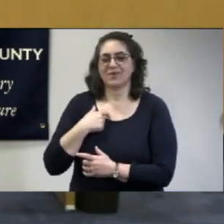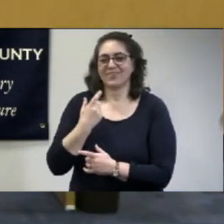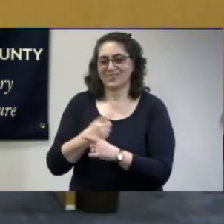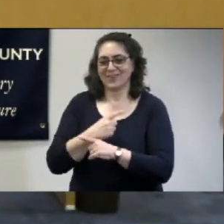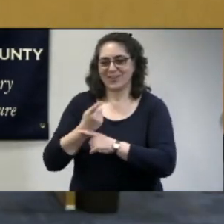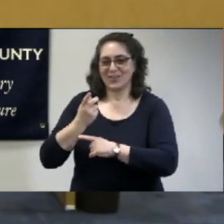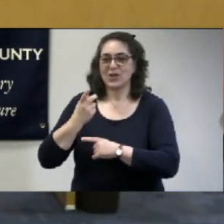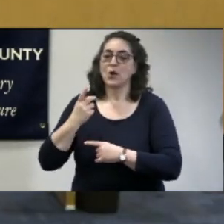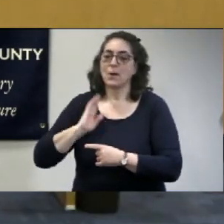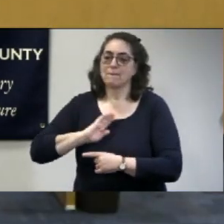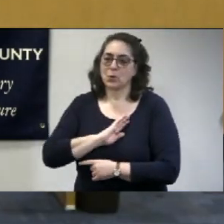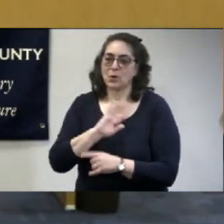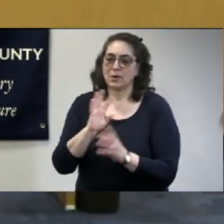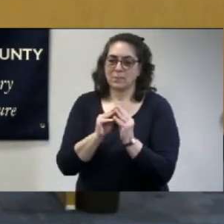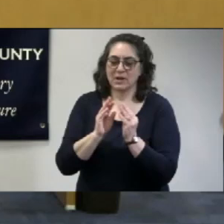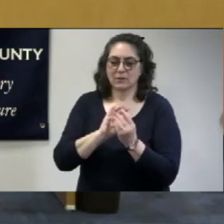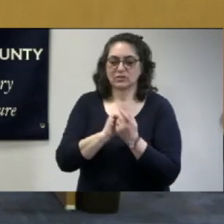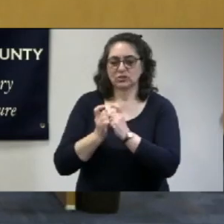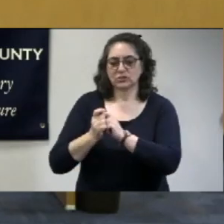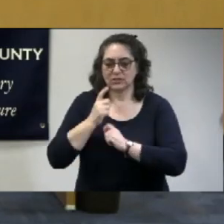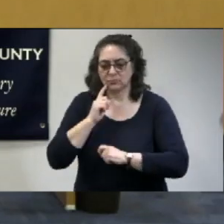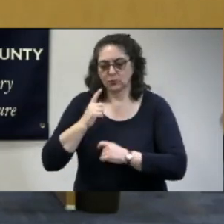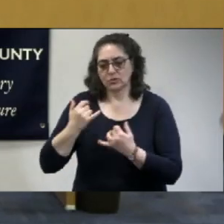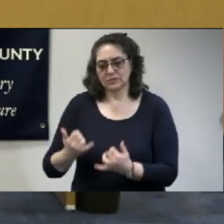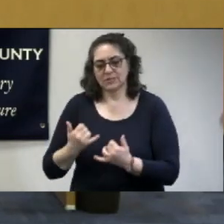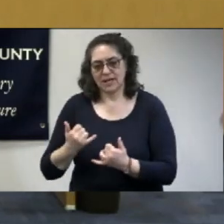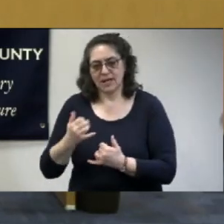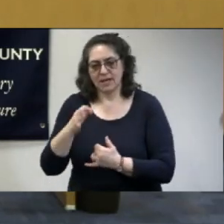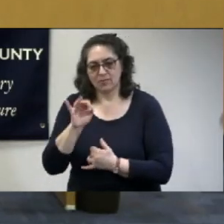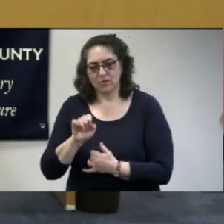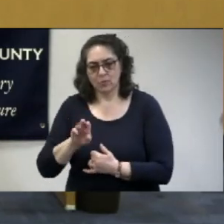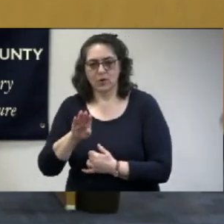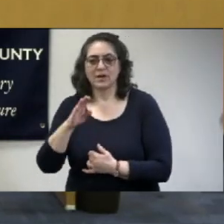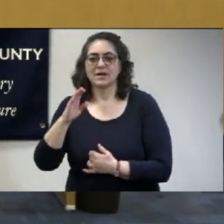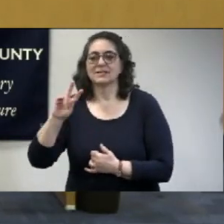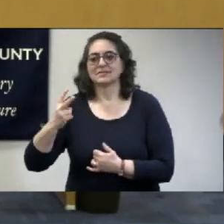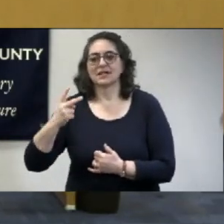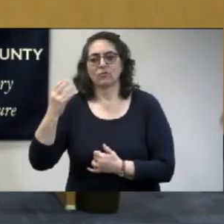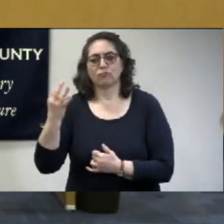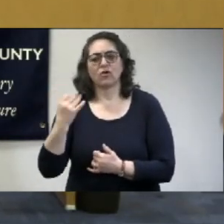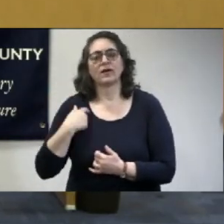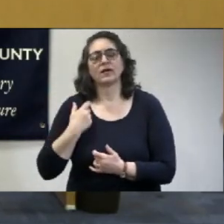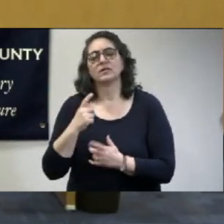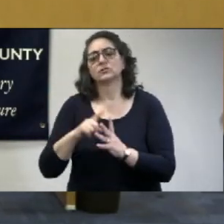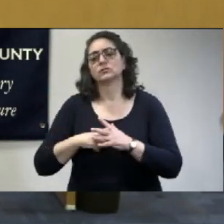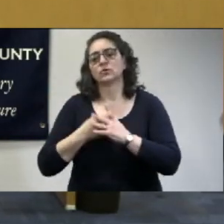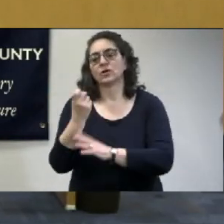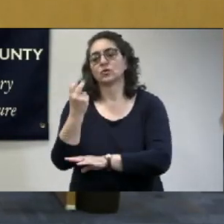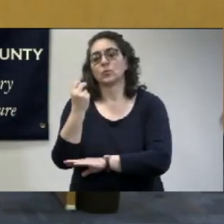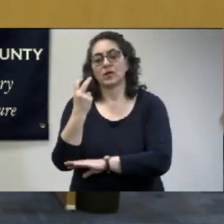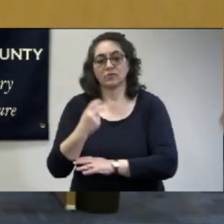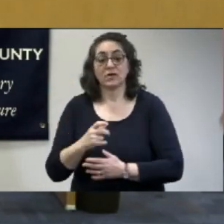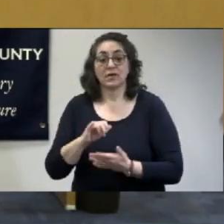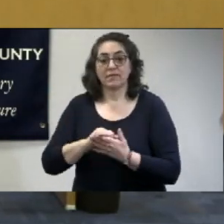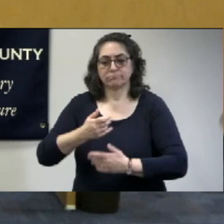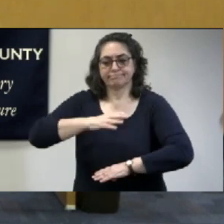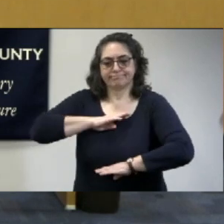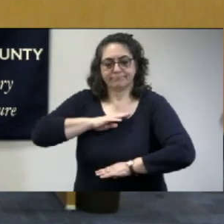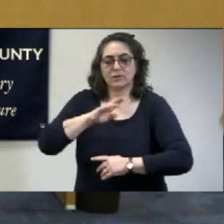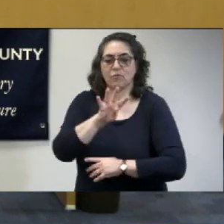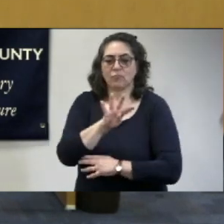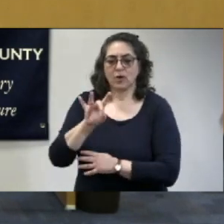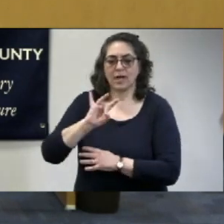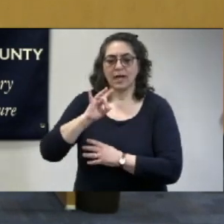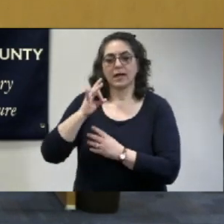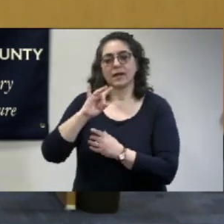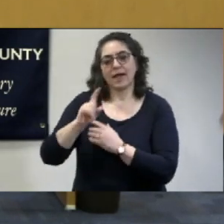has been changed to today, Friday, February 2nd, 2024, commencing at 12 noon. This satisfies the 48-hour